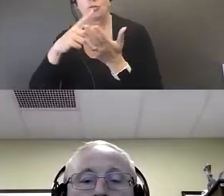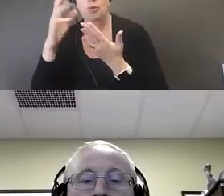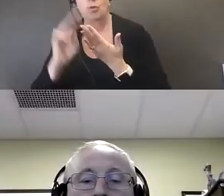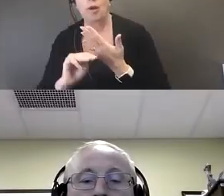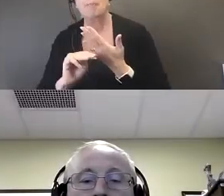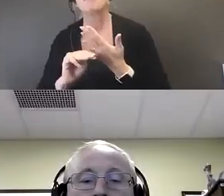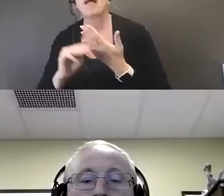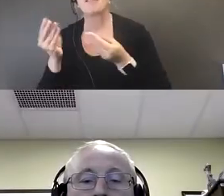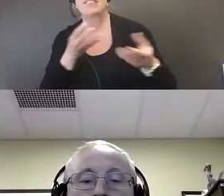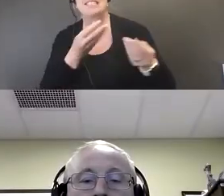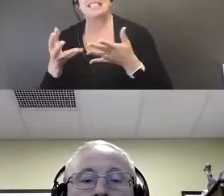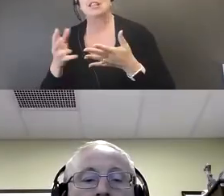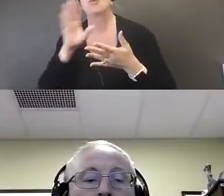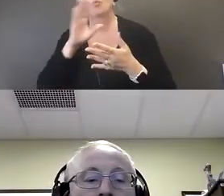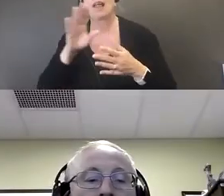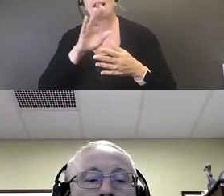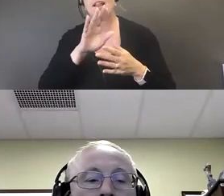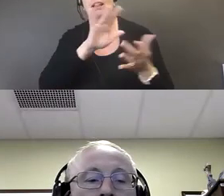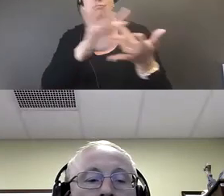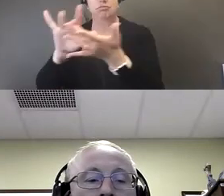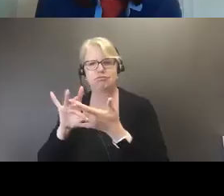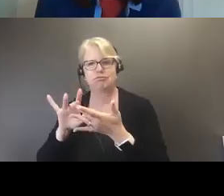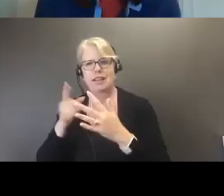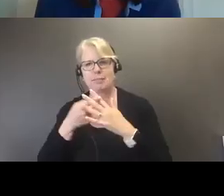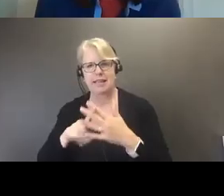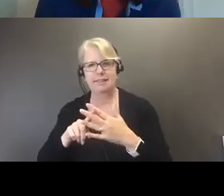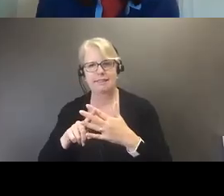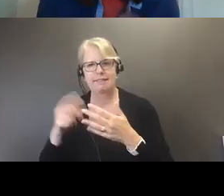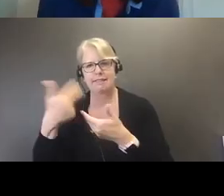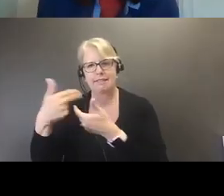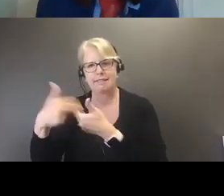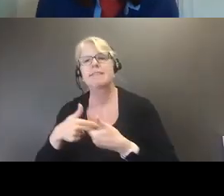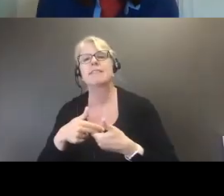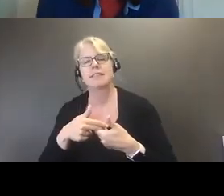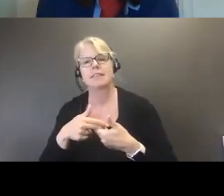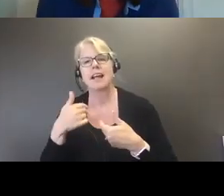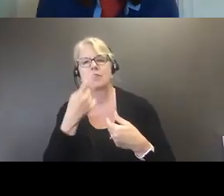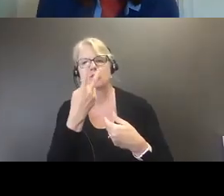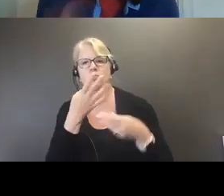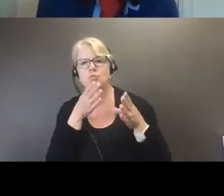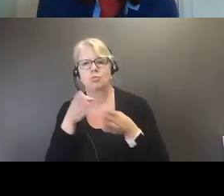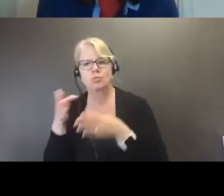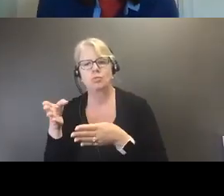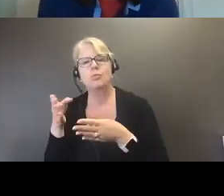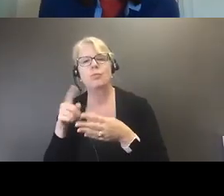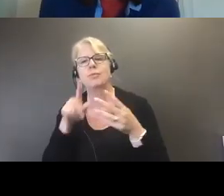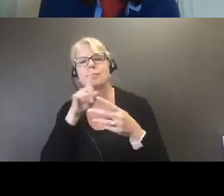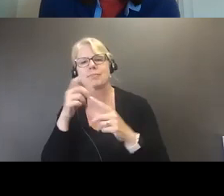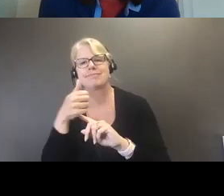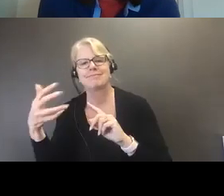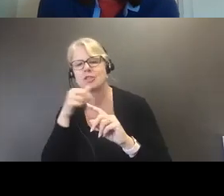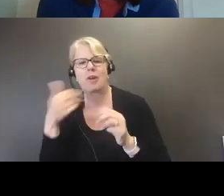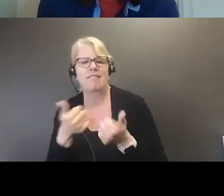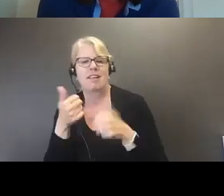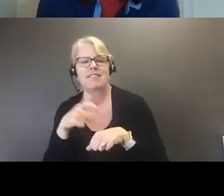the facilitator can call out to them at the beginning. And that can happen in one of two methods. I won't get into the details because we don't have too much